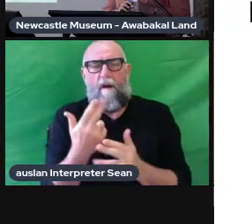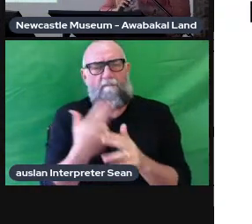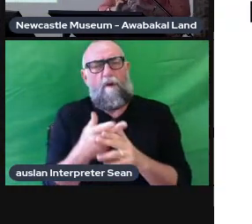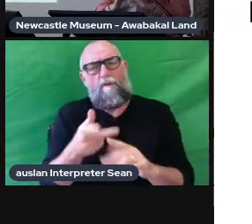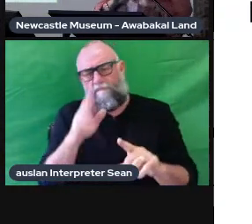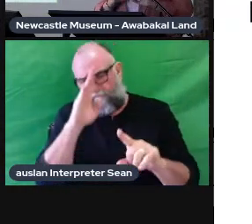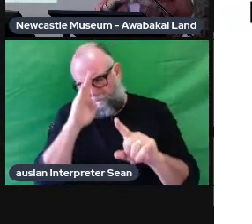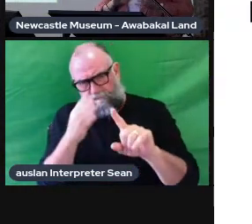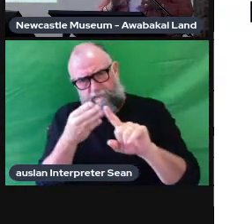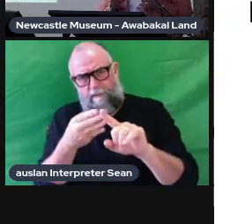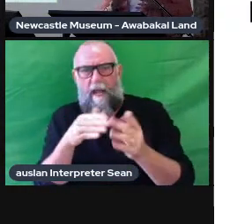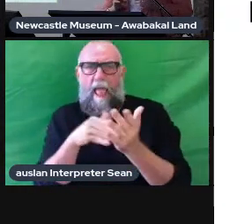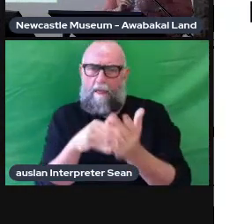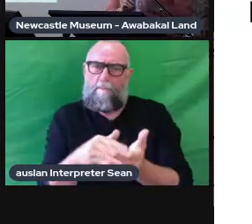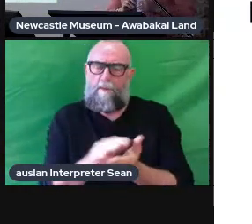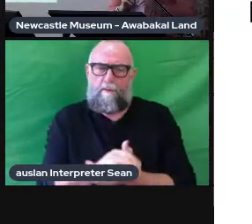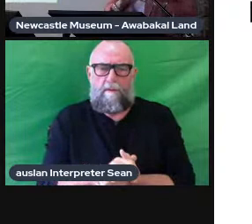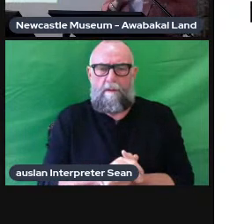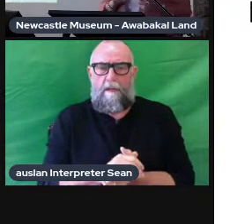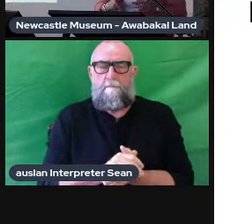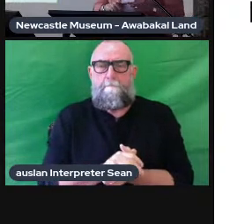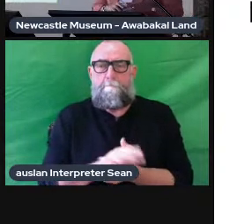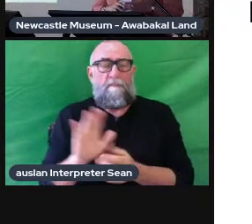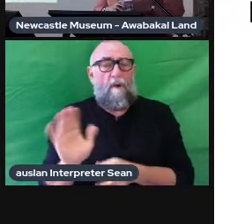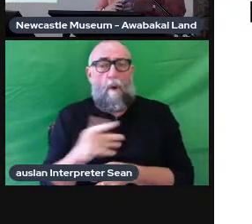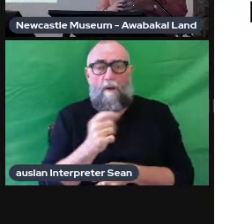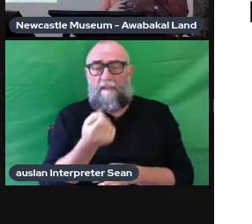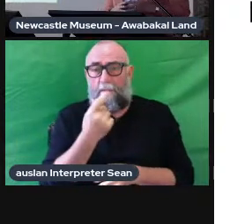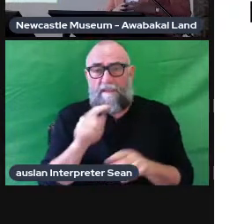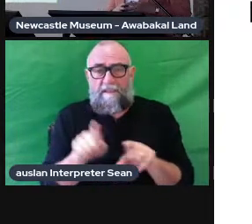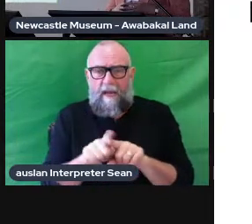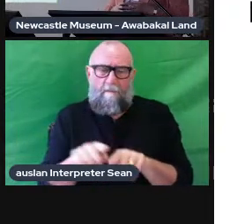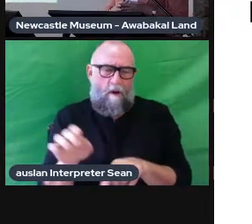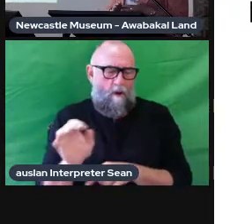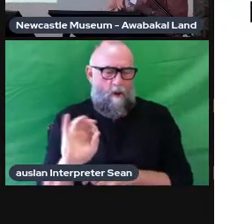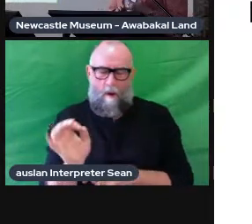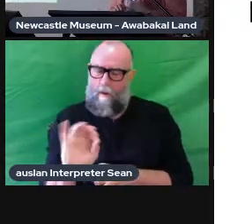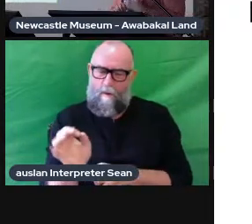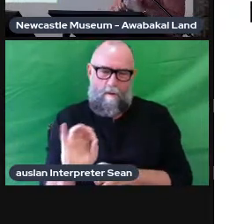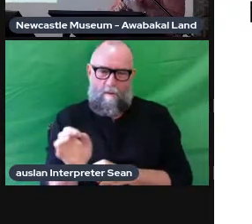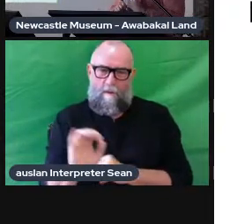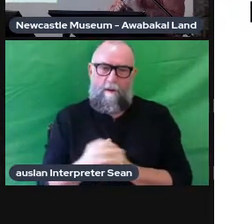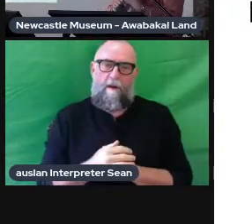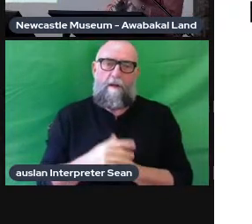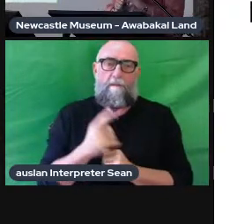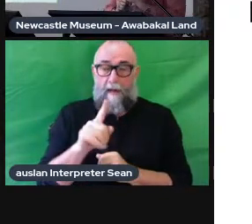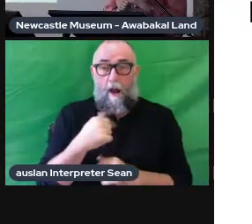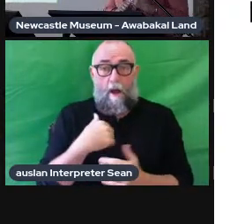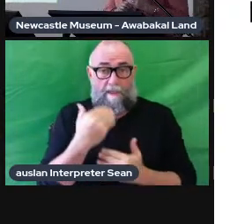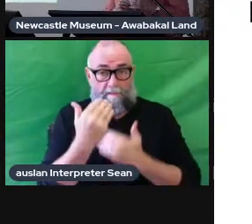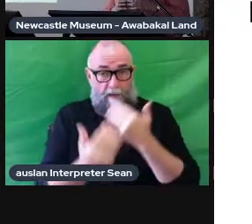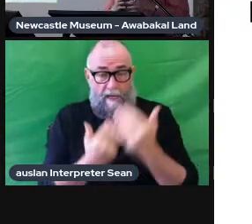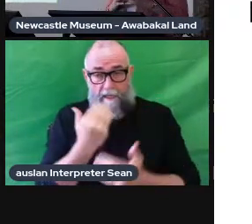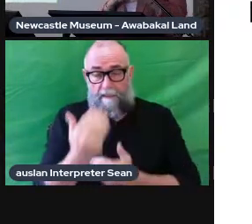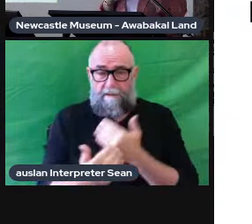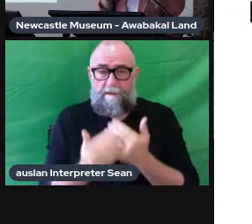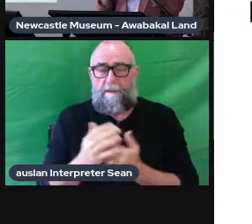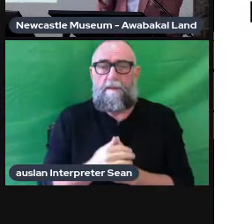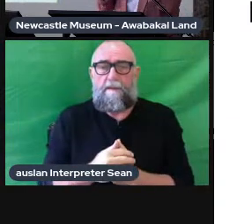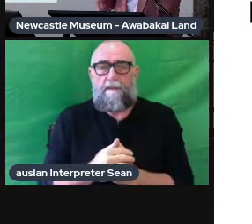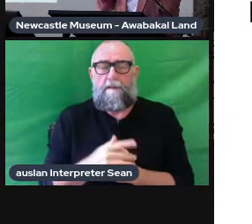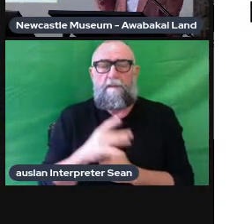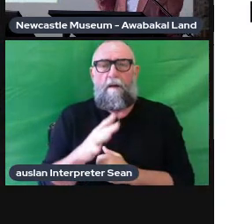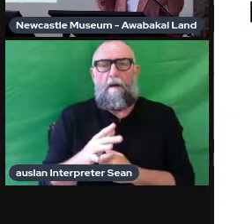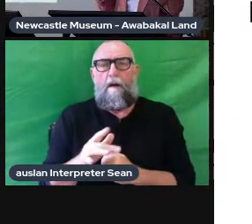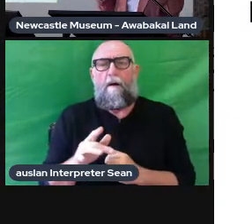purpose. They all work differently, and I'm going to flag some of the ways these medicines work. The first one is that some of them